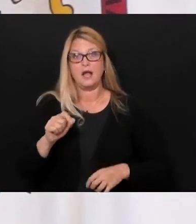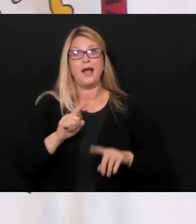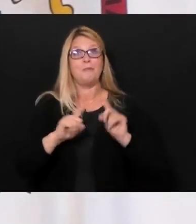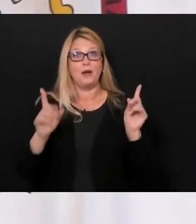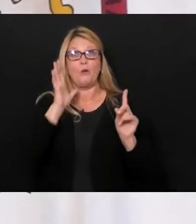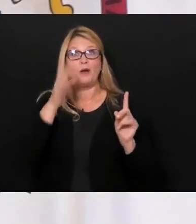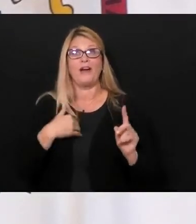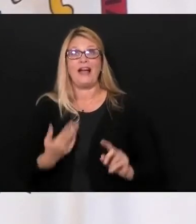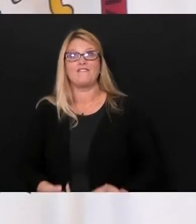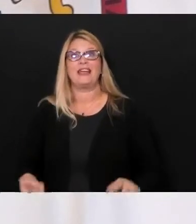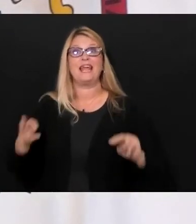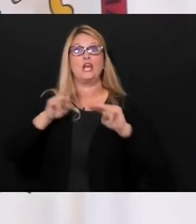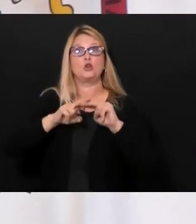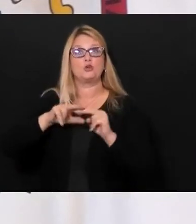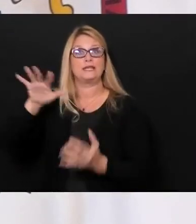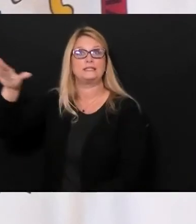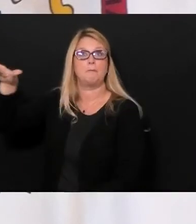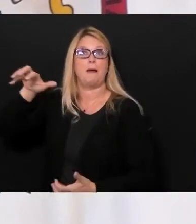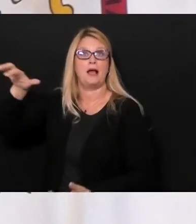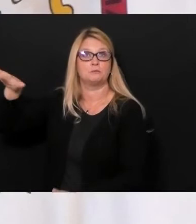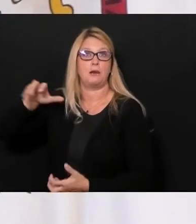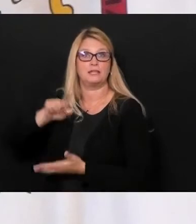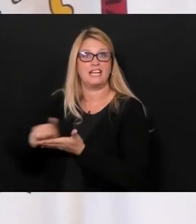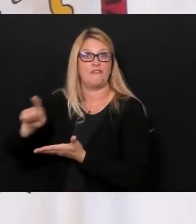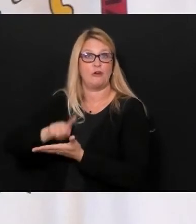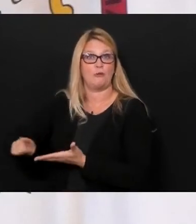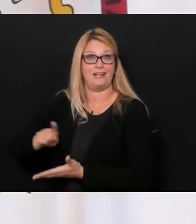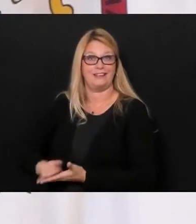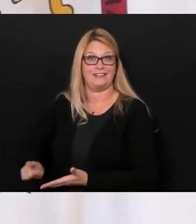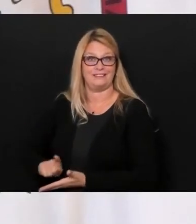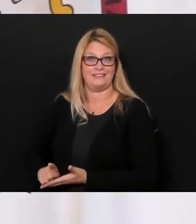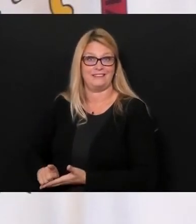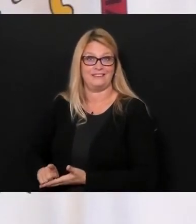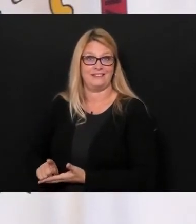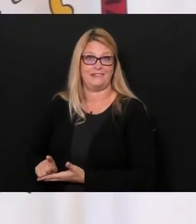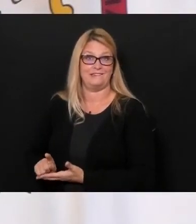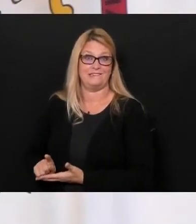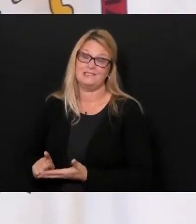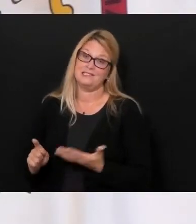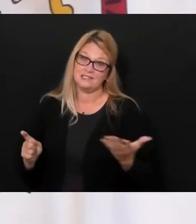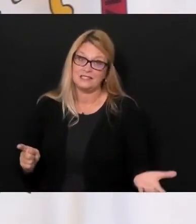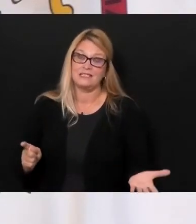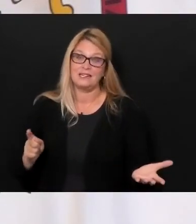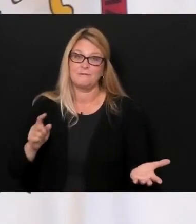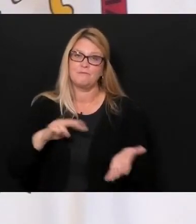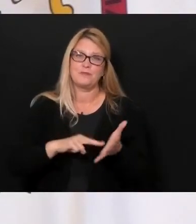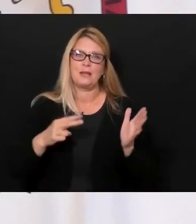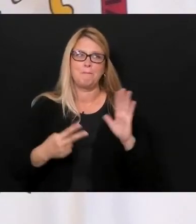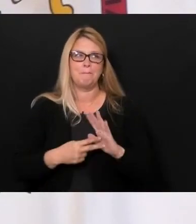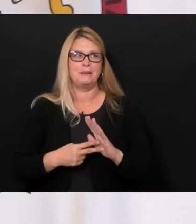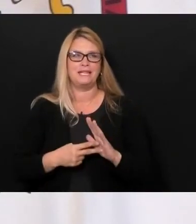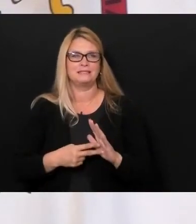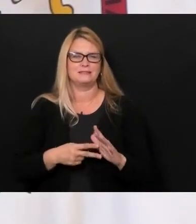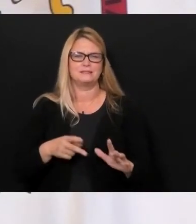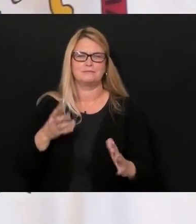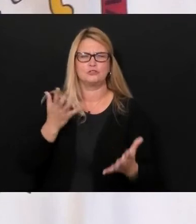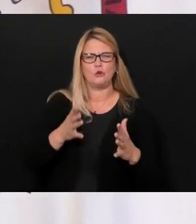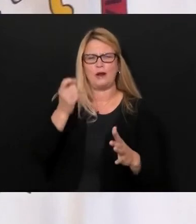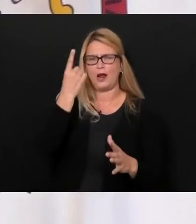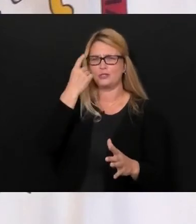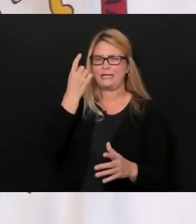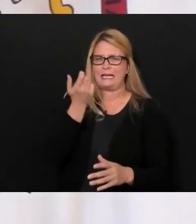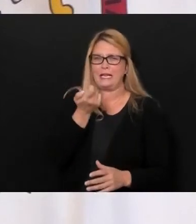increase coming in every week. So with all that being said, that's a little bit in error. I think